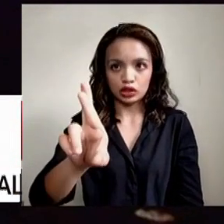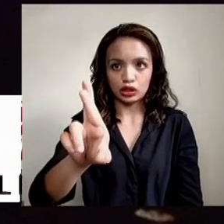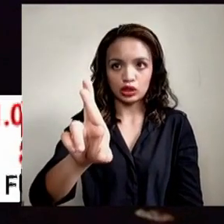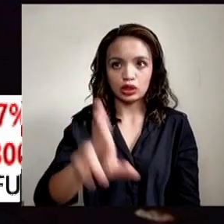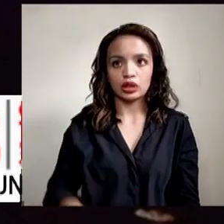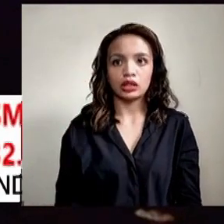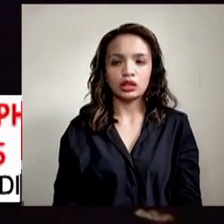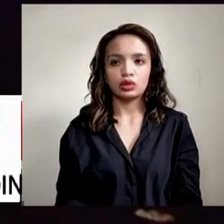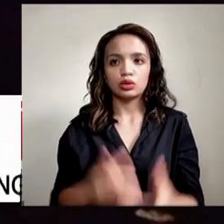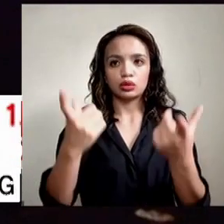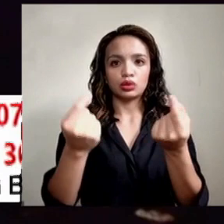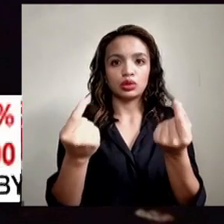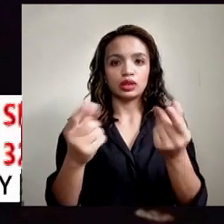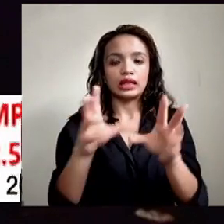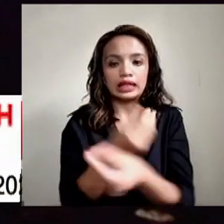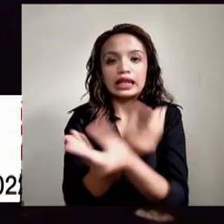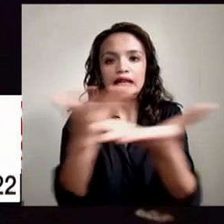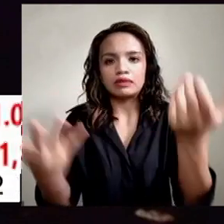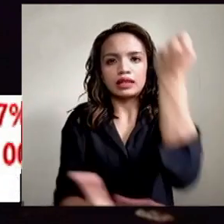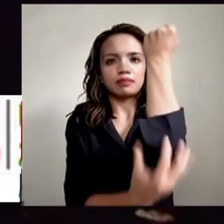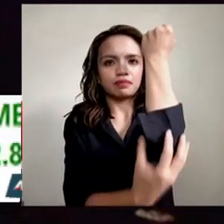go to indigent Filipinos,